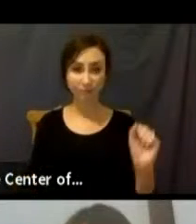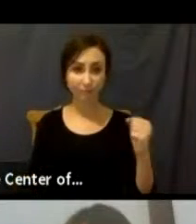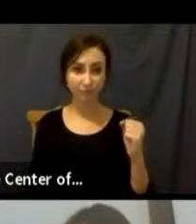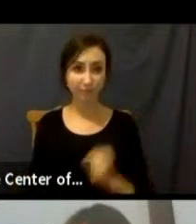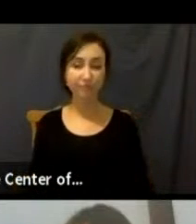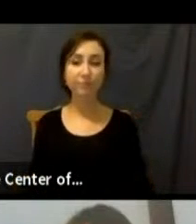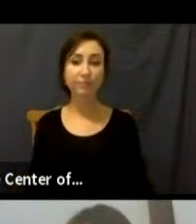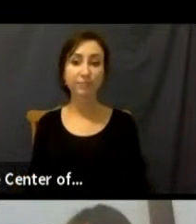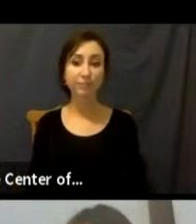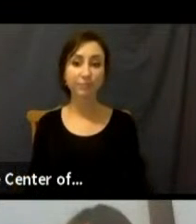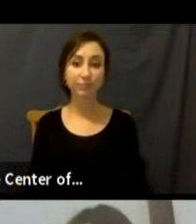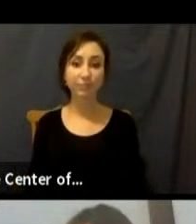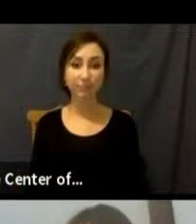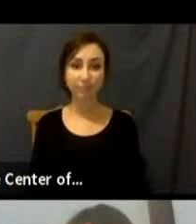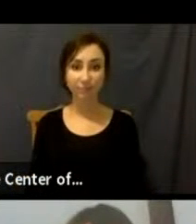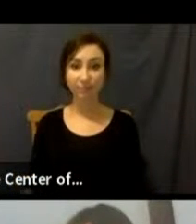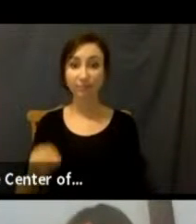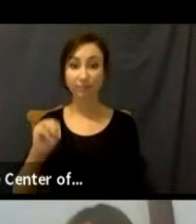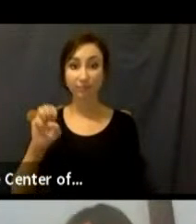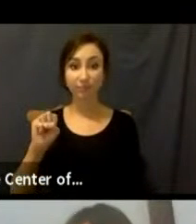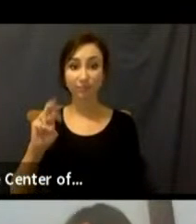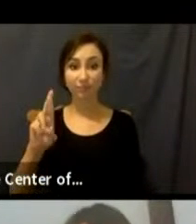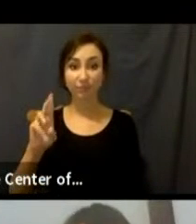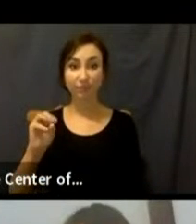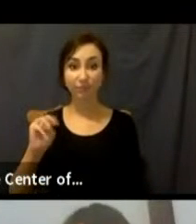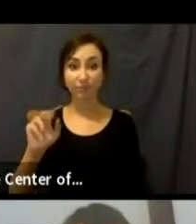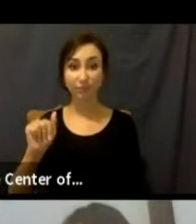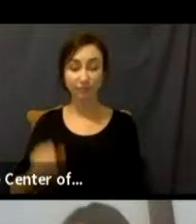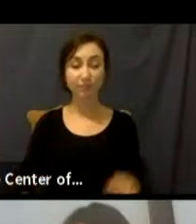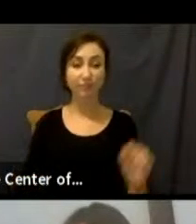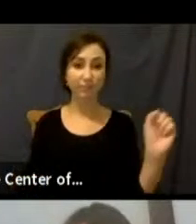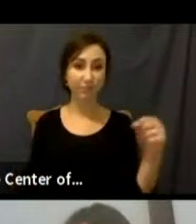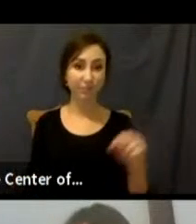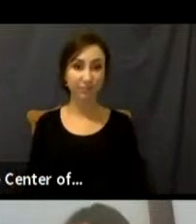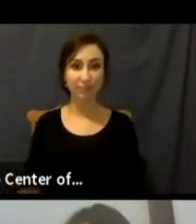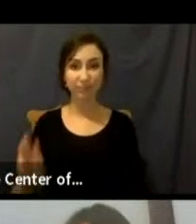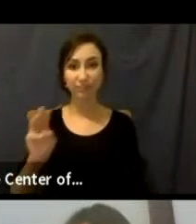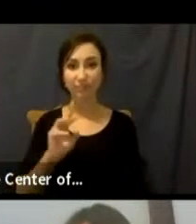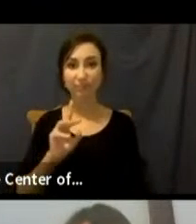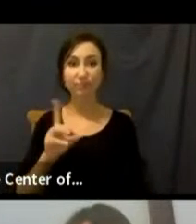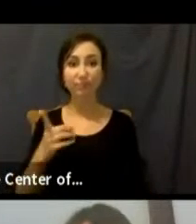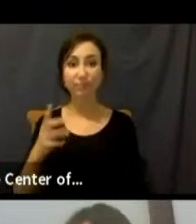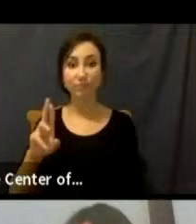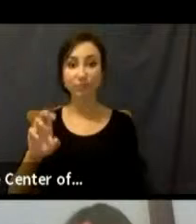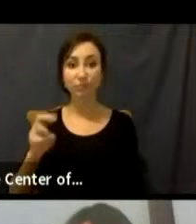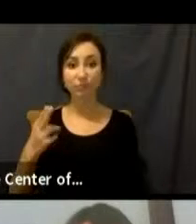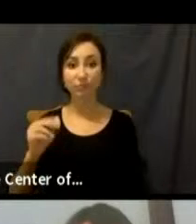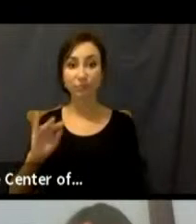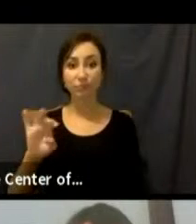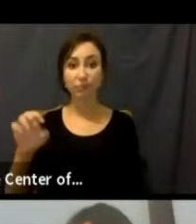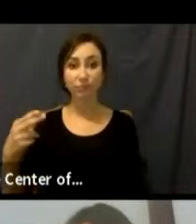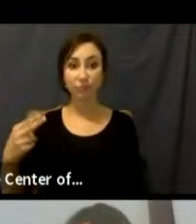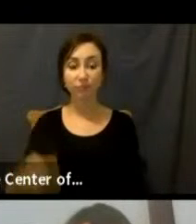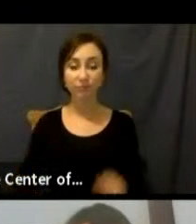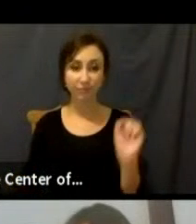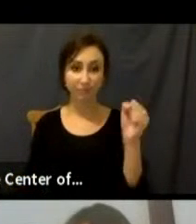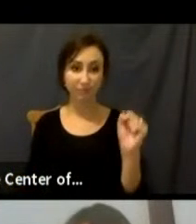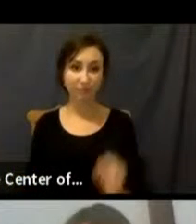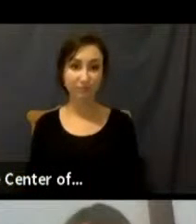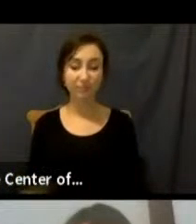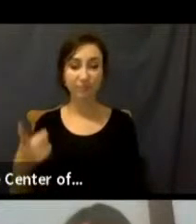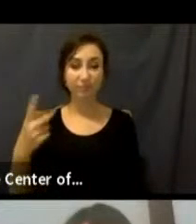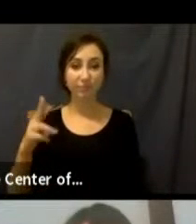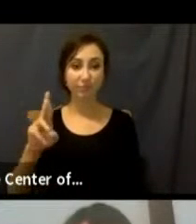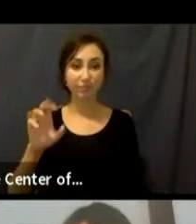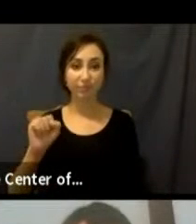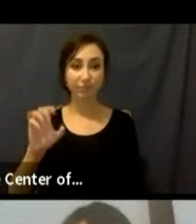Yes. Ms. Roma? Yes. Dr. Shamia? Yes. Dr.